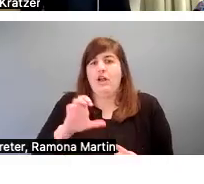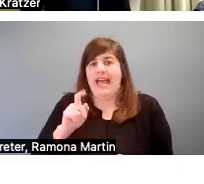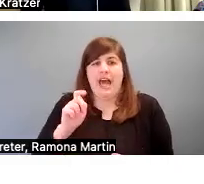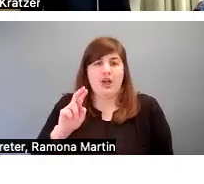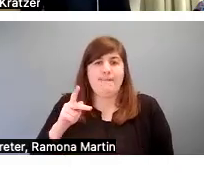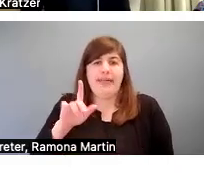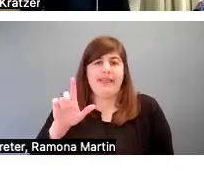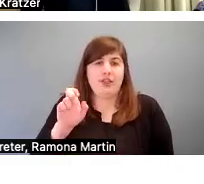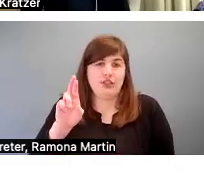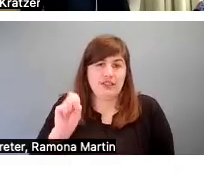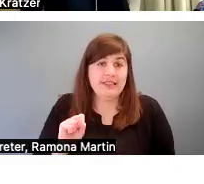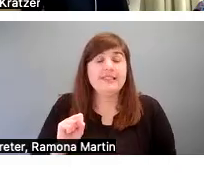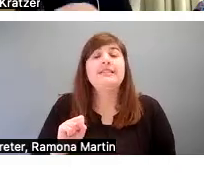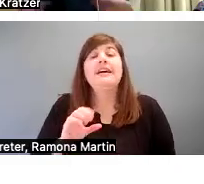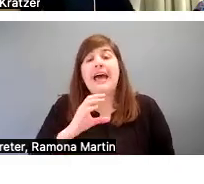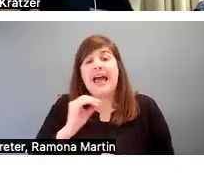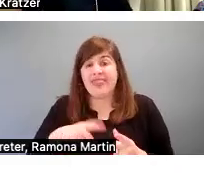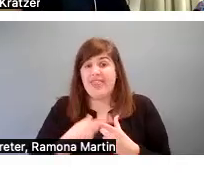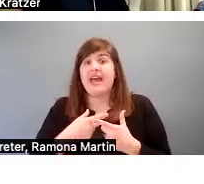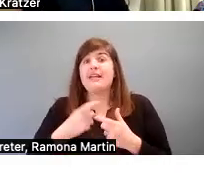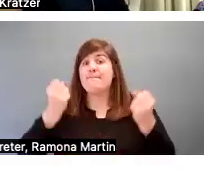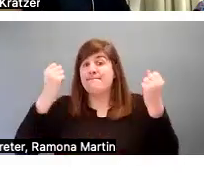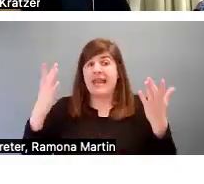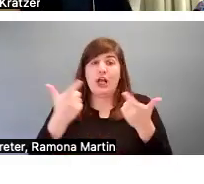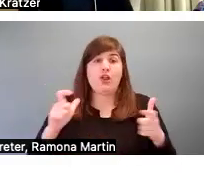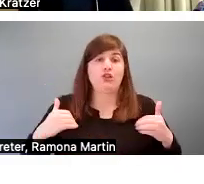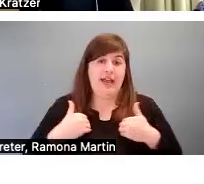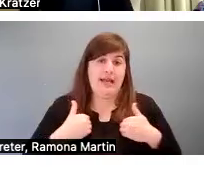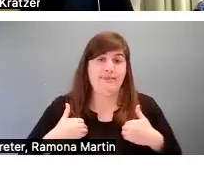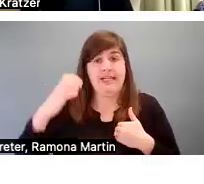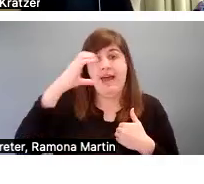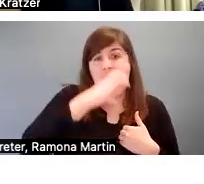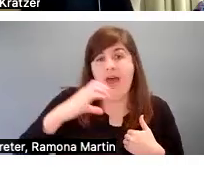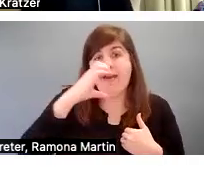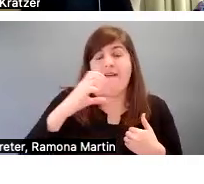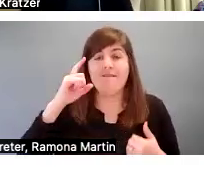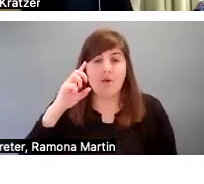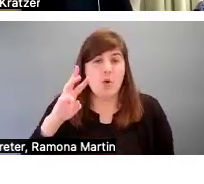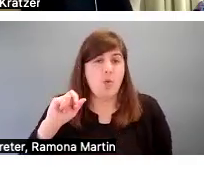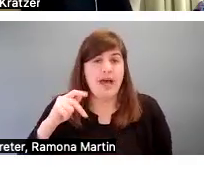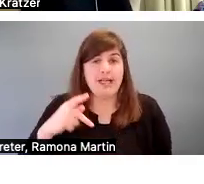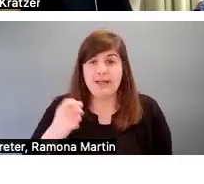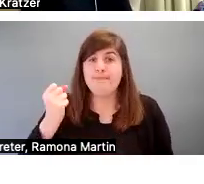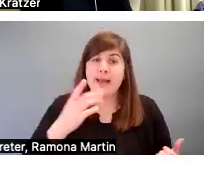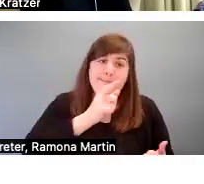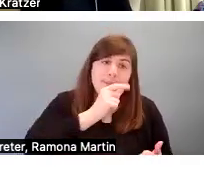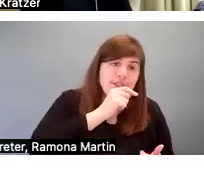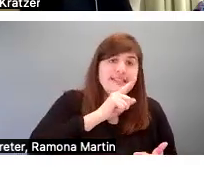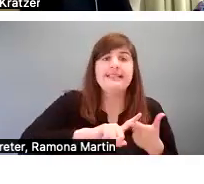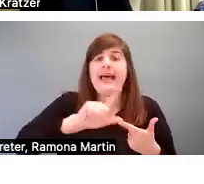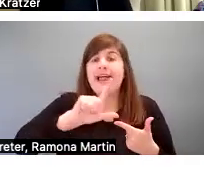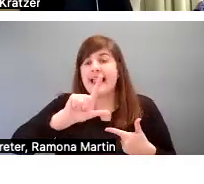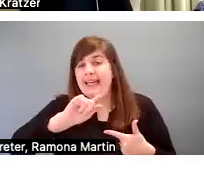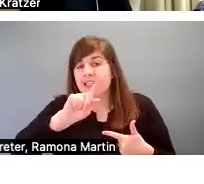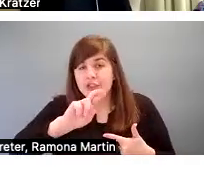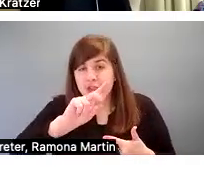Social wasps, in turn, are hunted by lots of larger animals. They're an important food source for many birds and lizards,